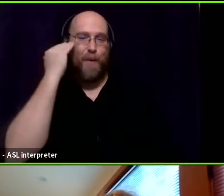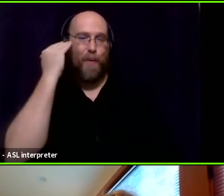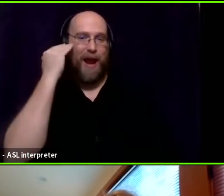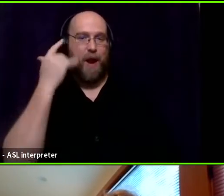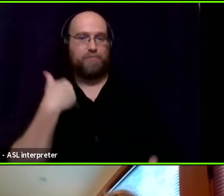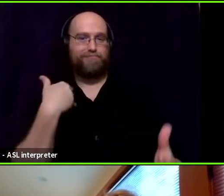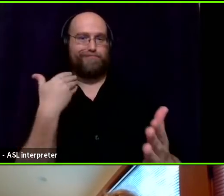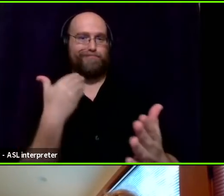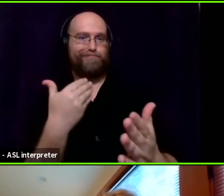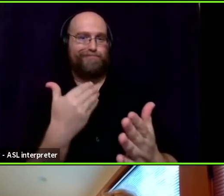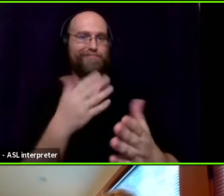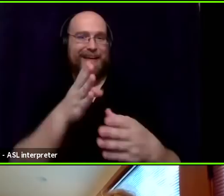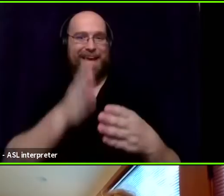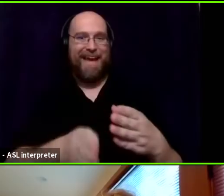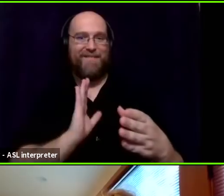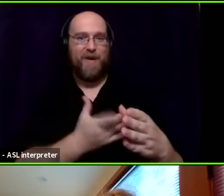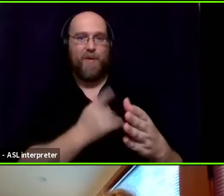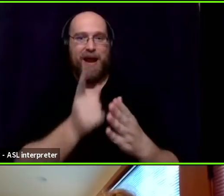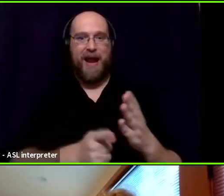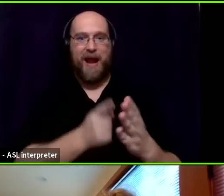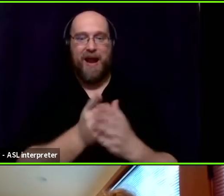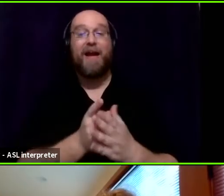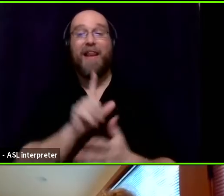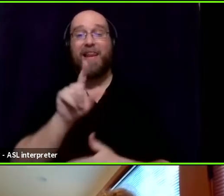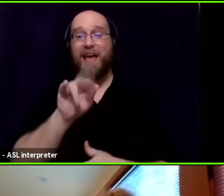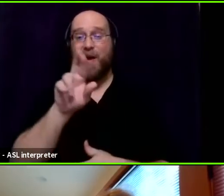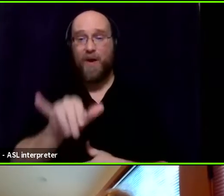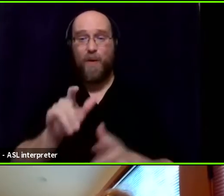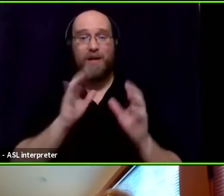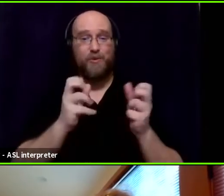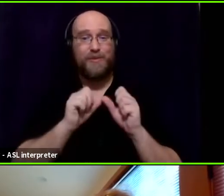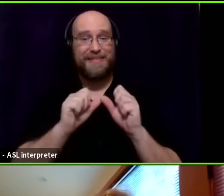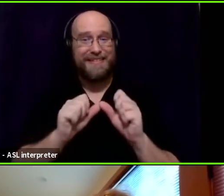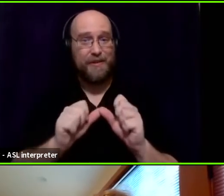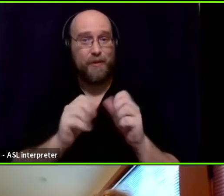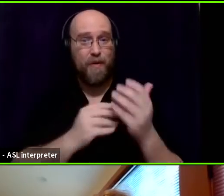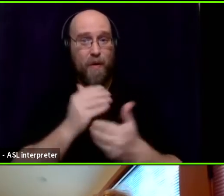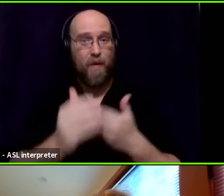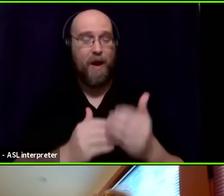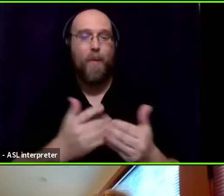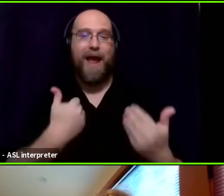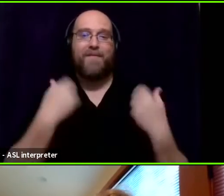hour. Larry, do you want to keep going? We have lots of questions still coming in.